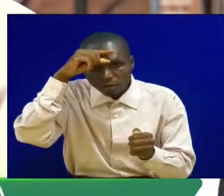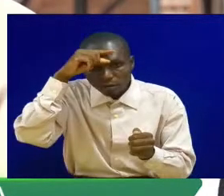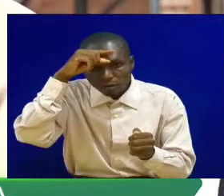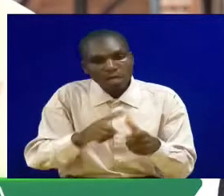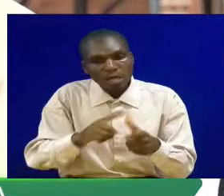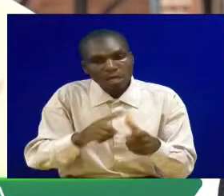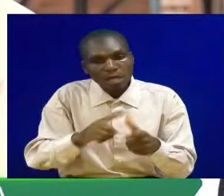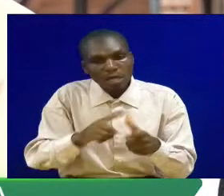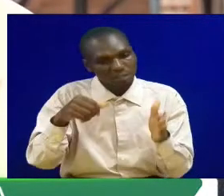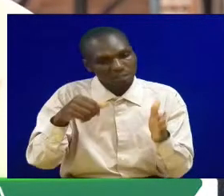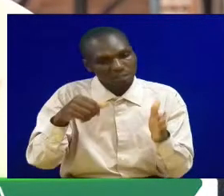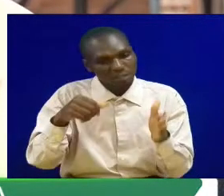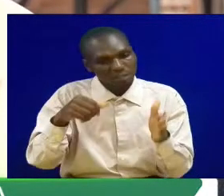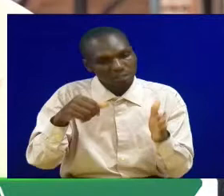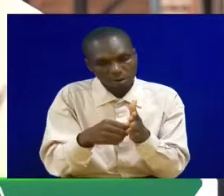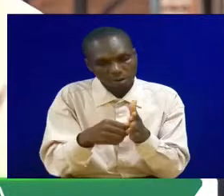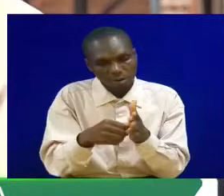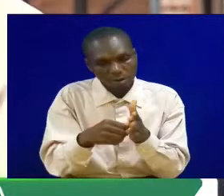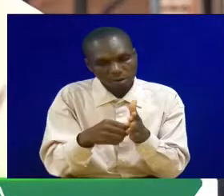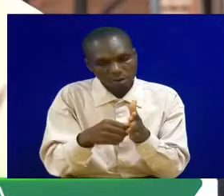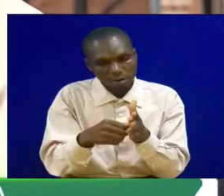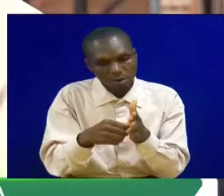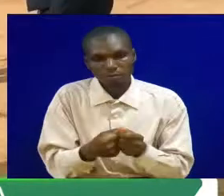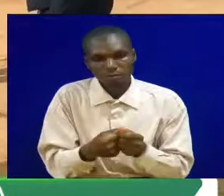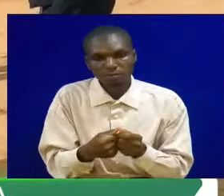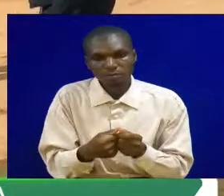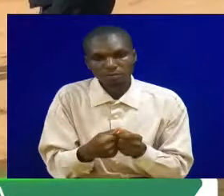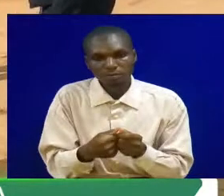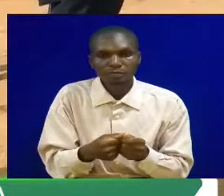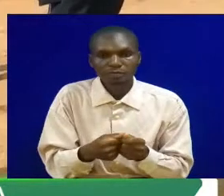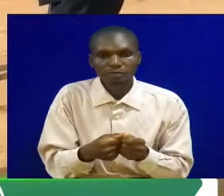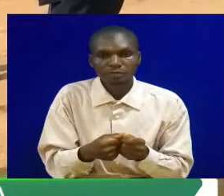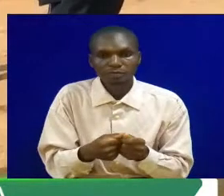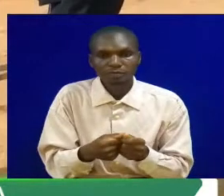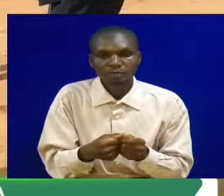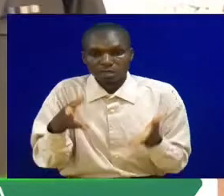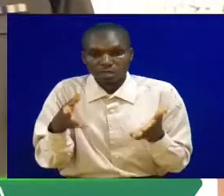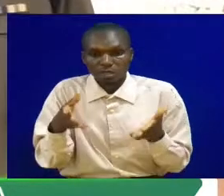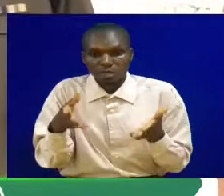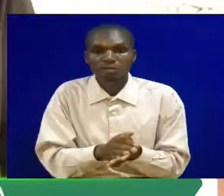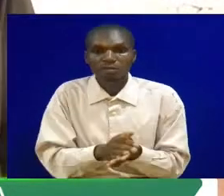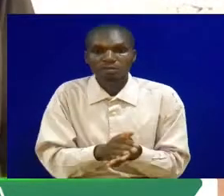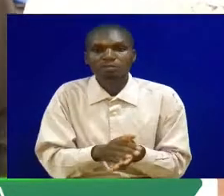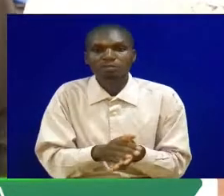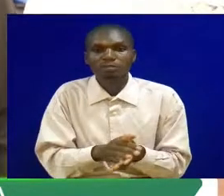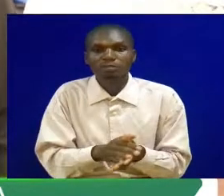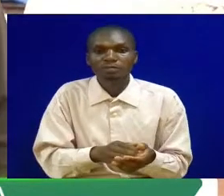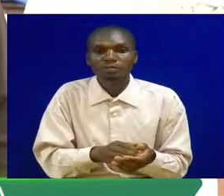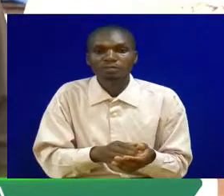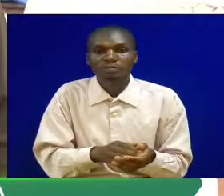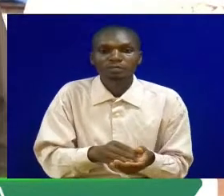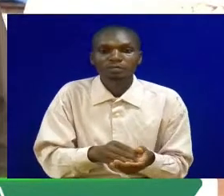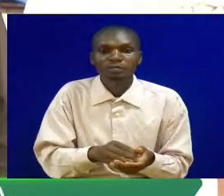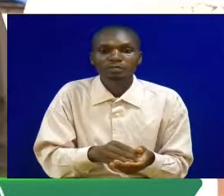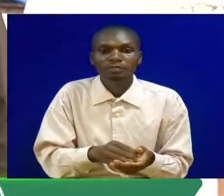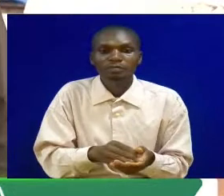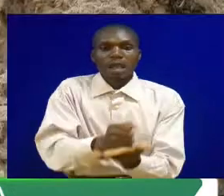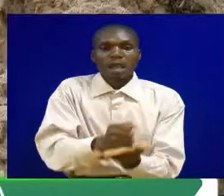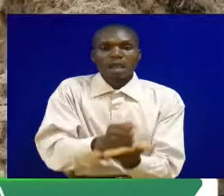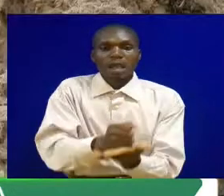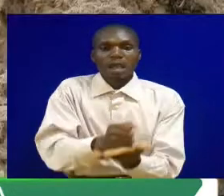been fully resolved. Kwenekia aya onsi, omokonyi bomo County Commissioner Transmara West